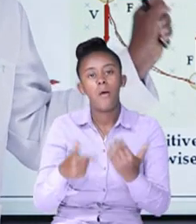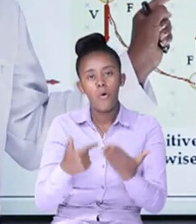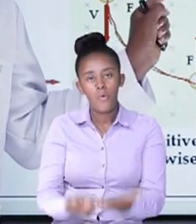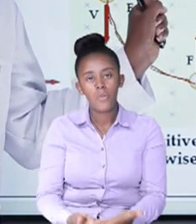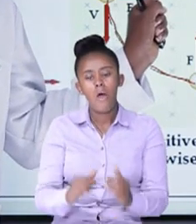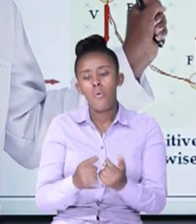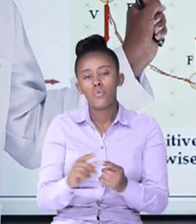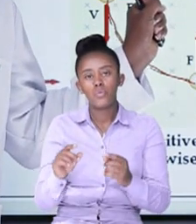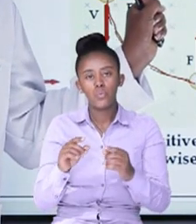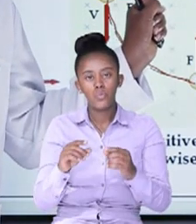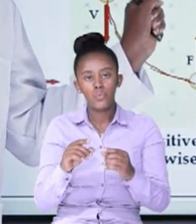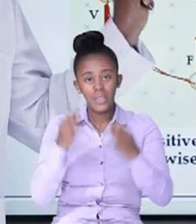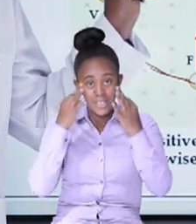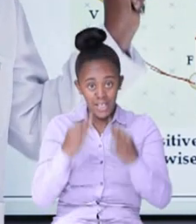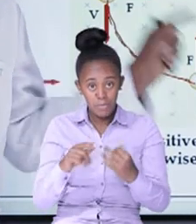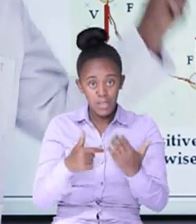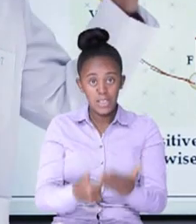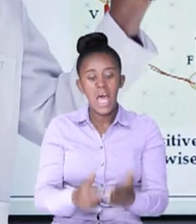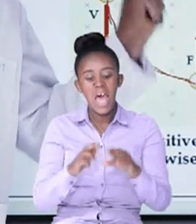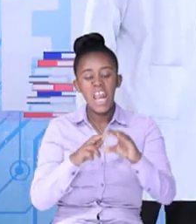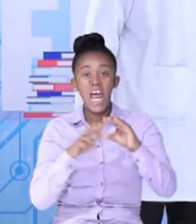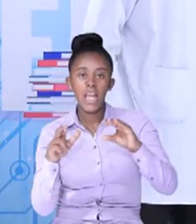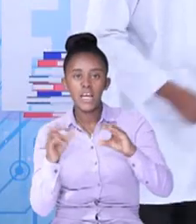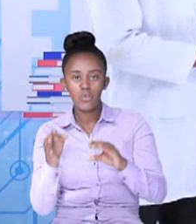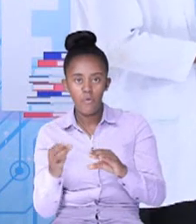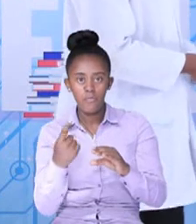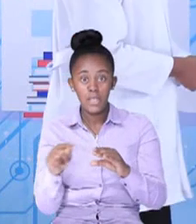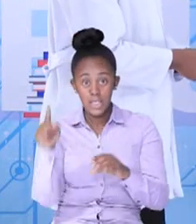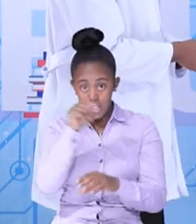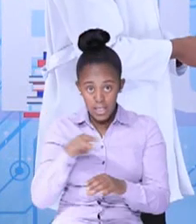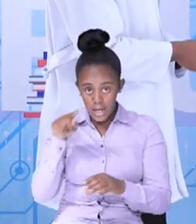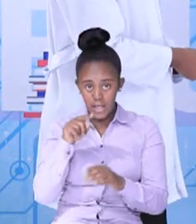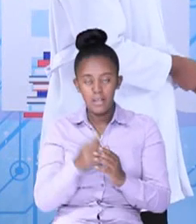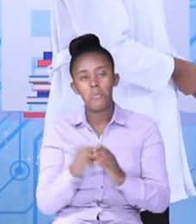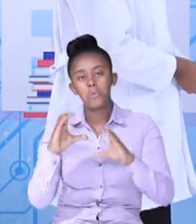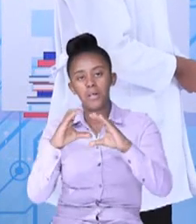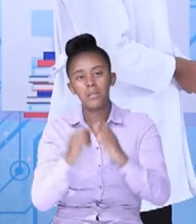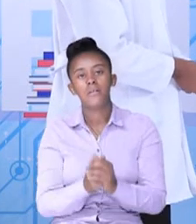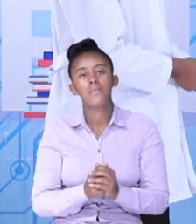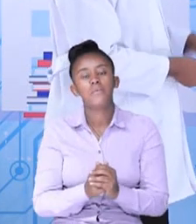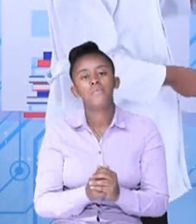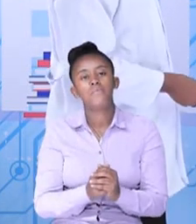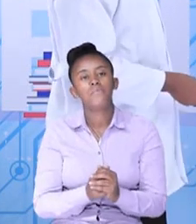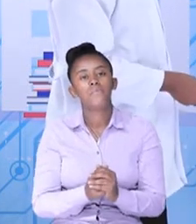about how to determine the radius of this circle and the period of this charged particle.